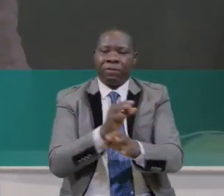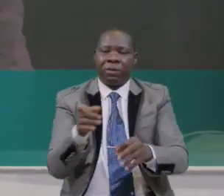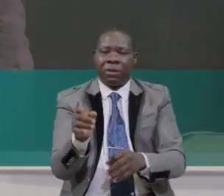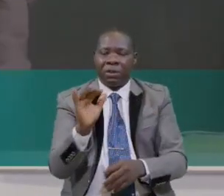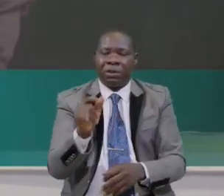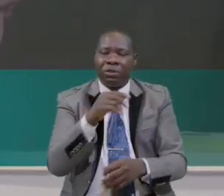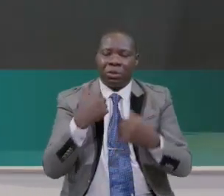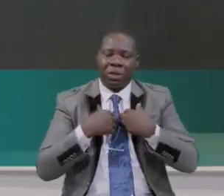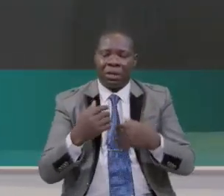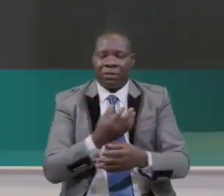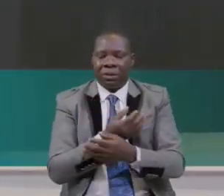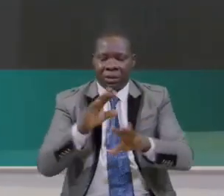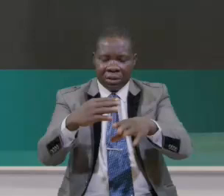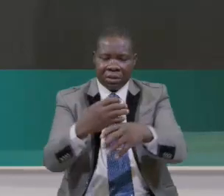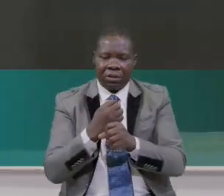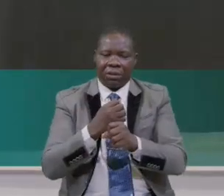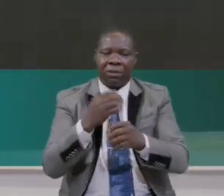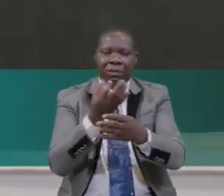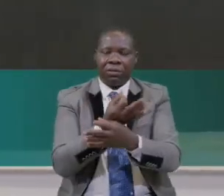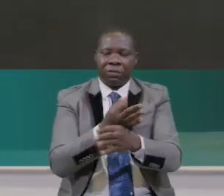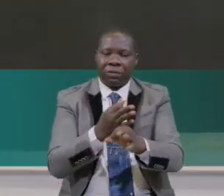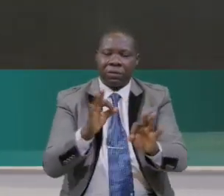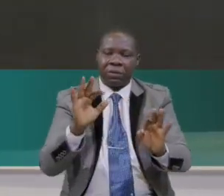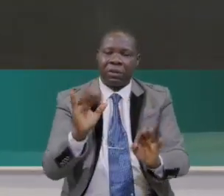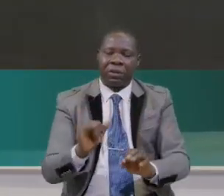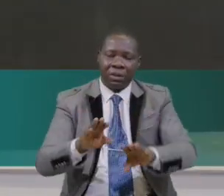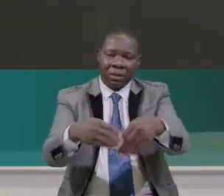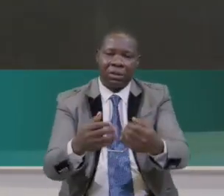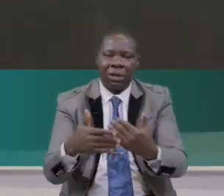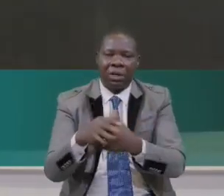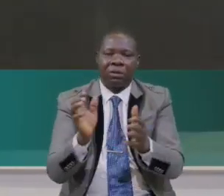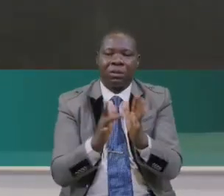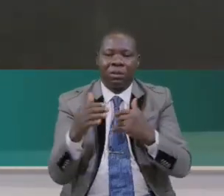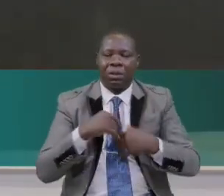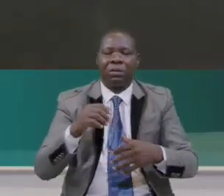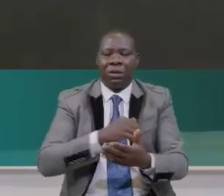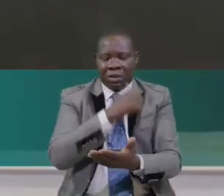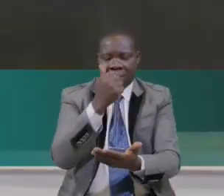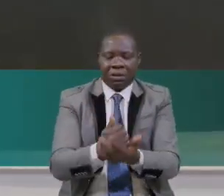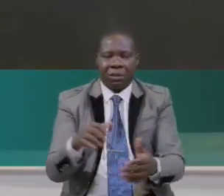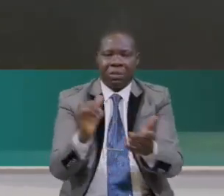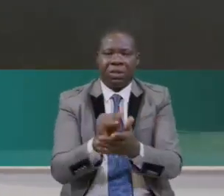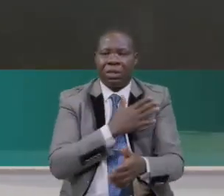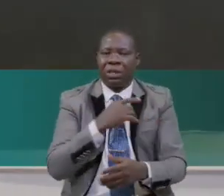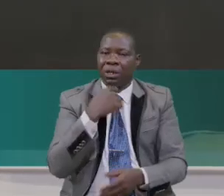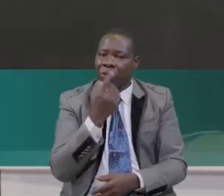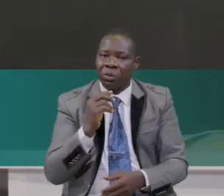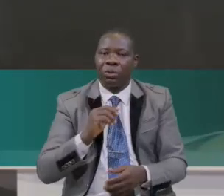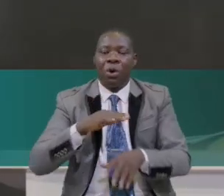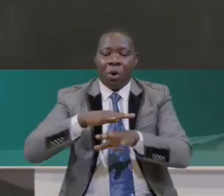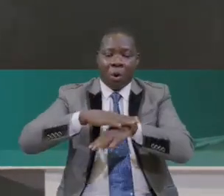freely give. After Jesus has established that, and he told all those